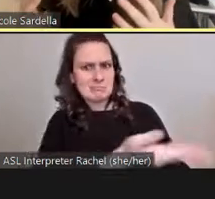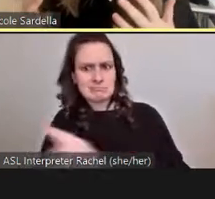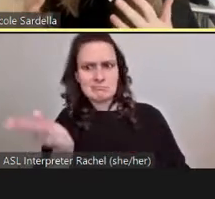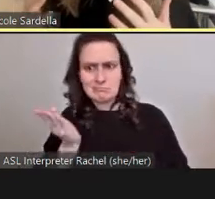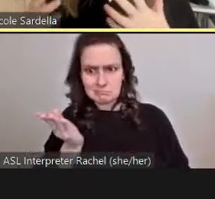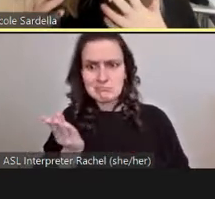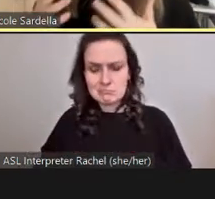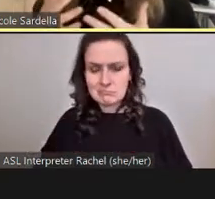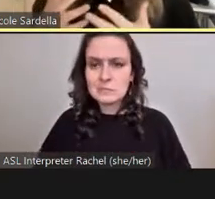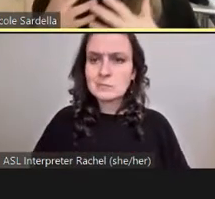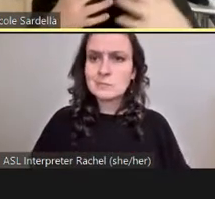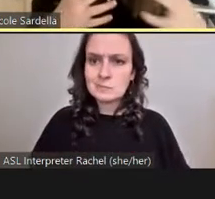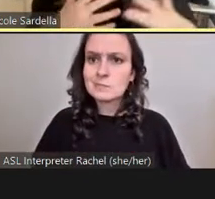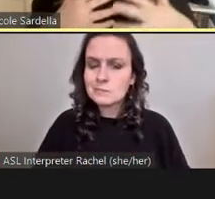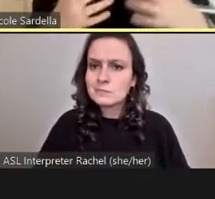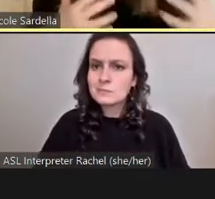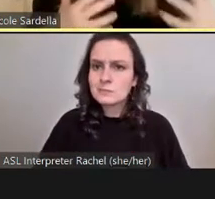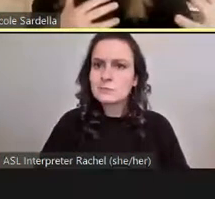the